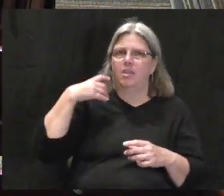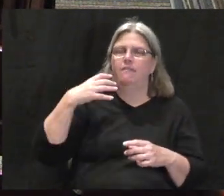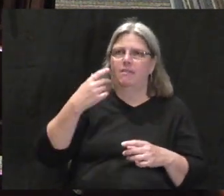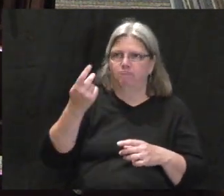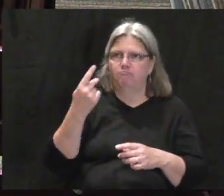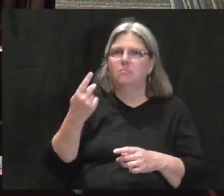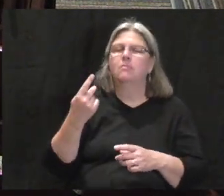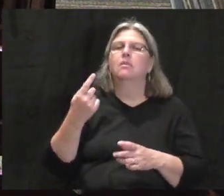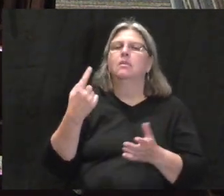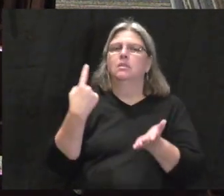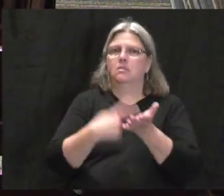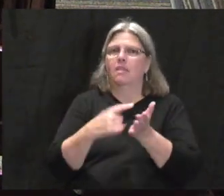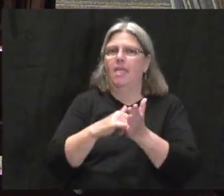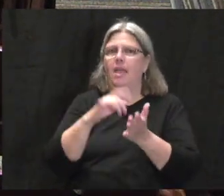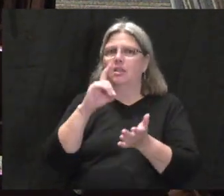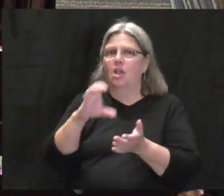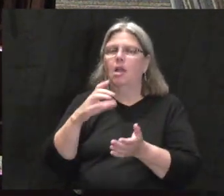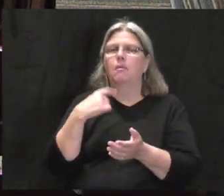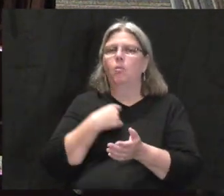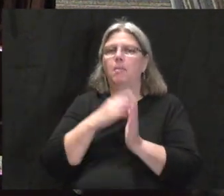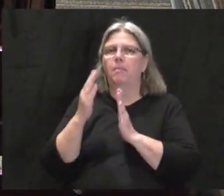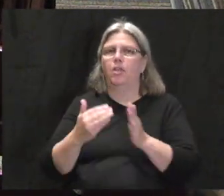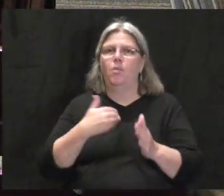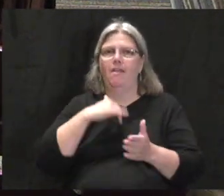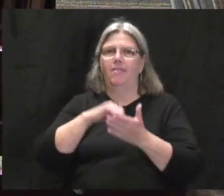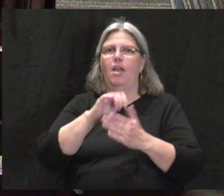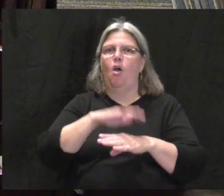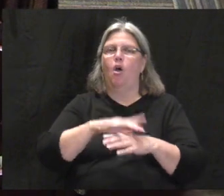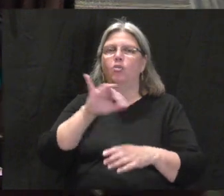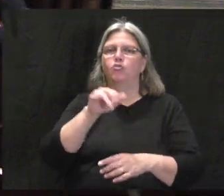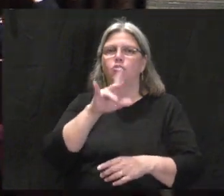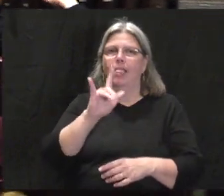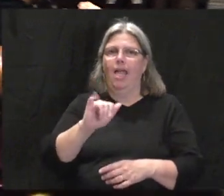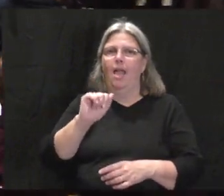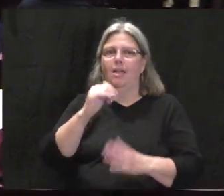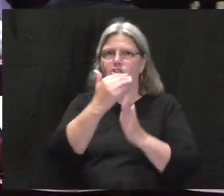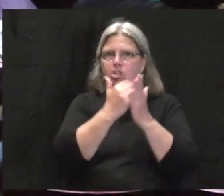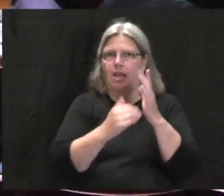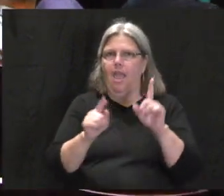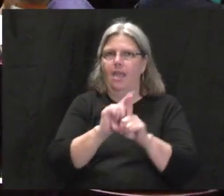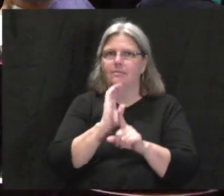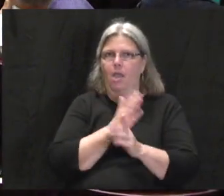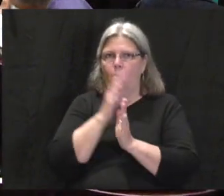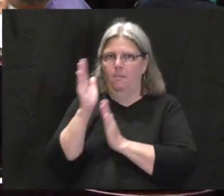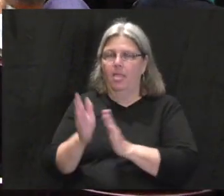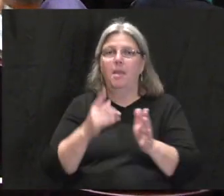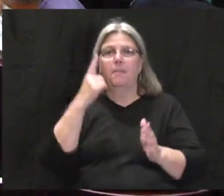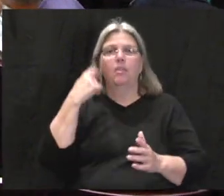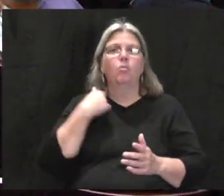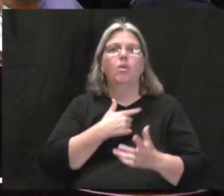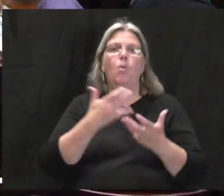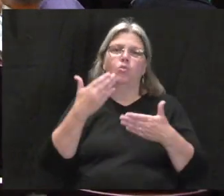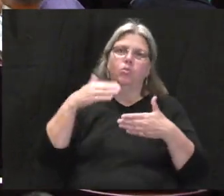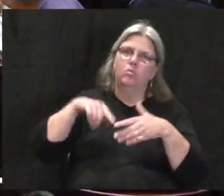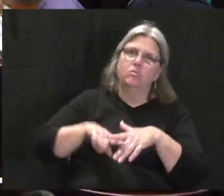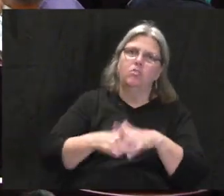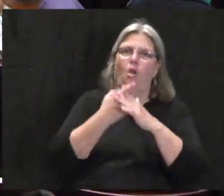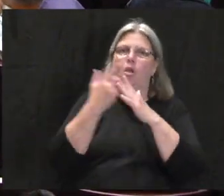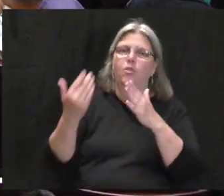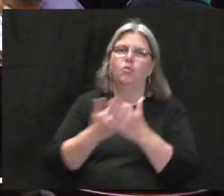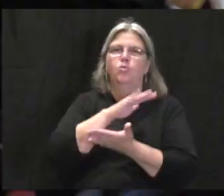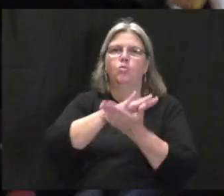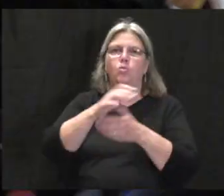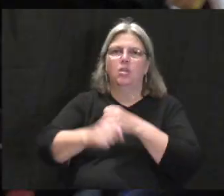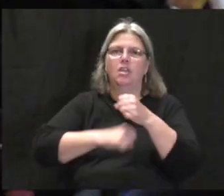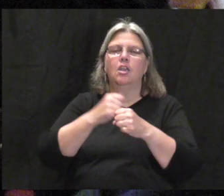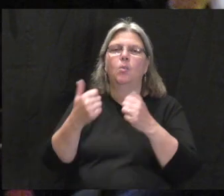new Memorandum of Understanding, and we will be more information to come about that. We've shared that with we've gotten lots of feedback from